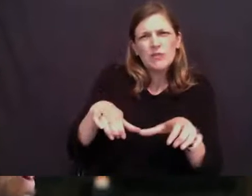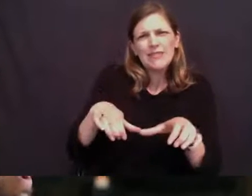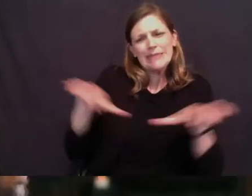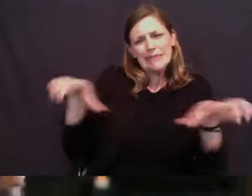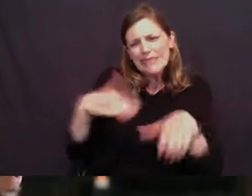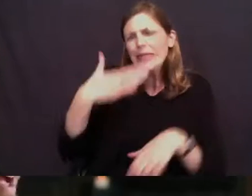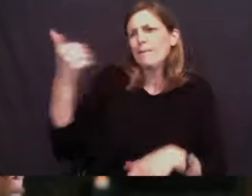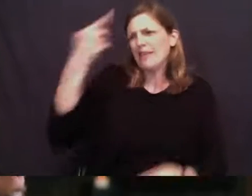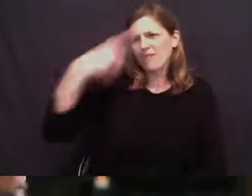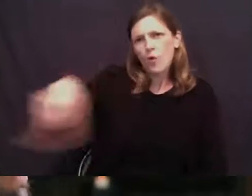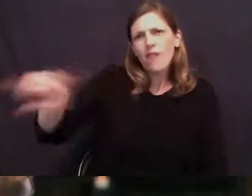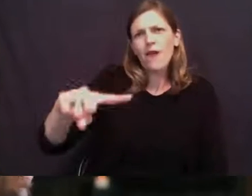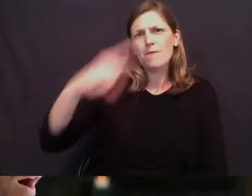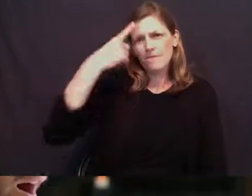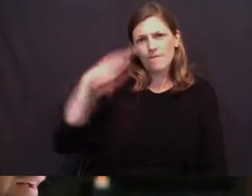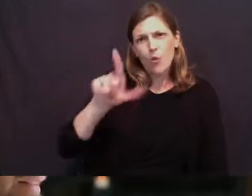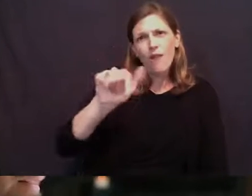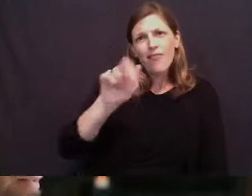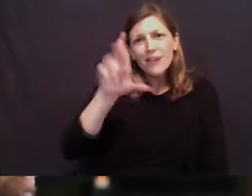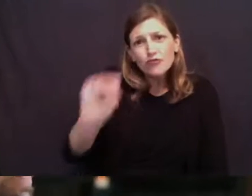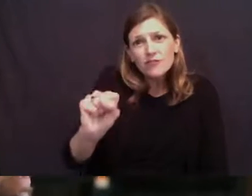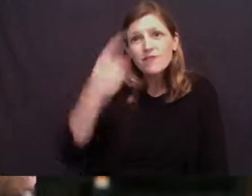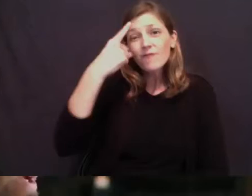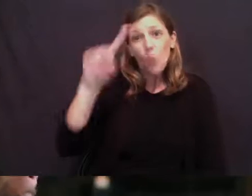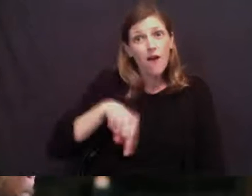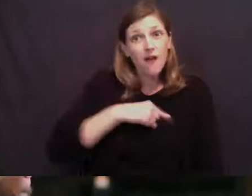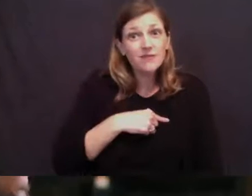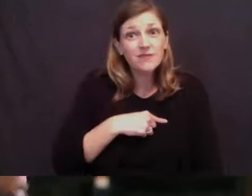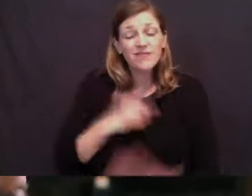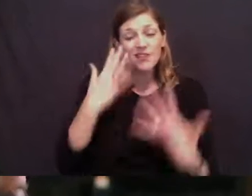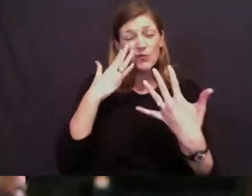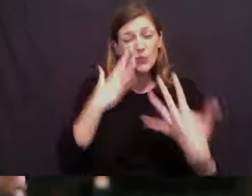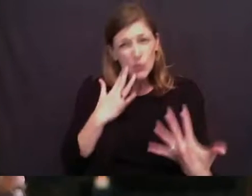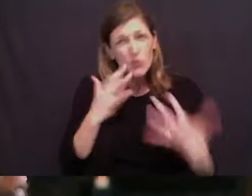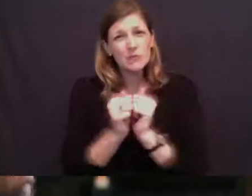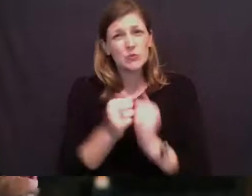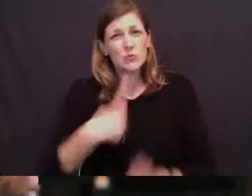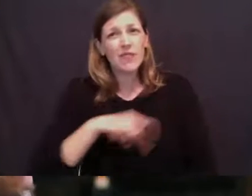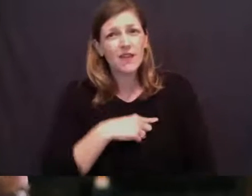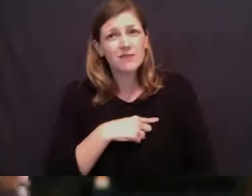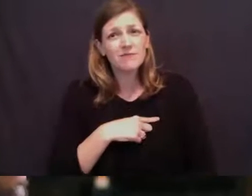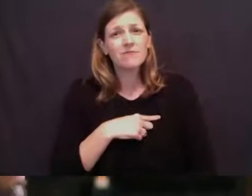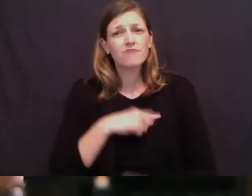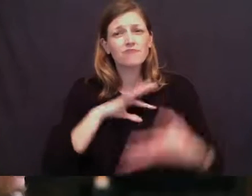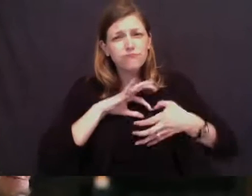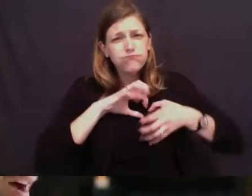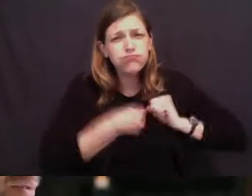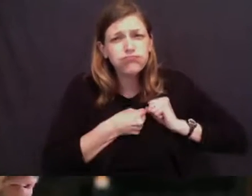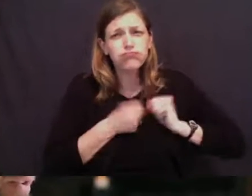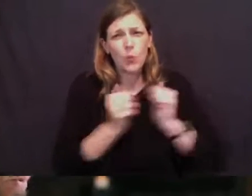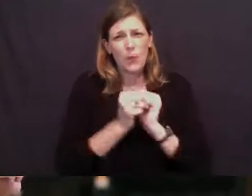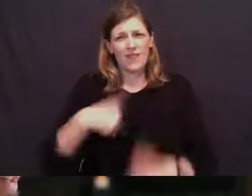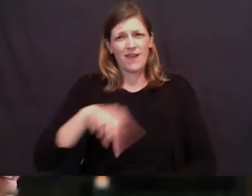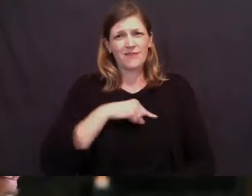them, for Lazarus, for us. He weeps with us. He mourns with us. He